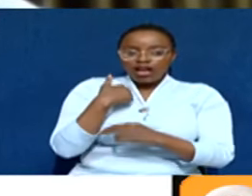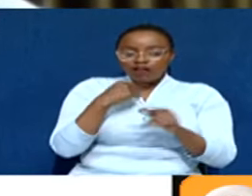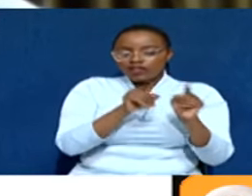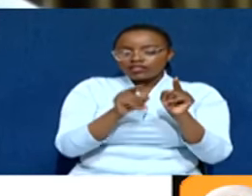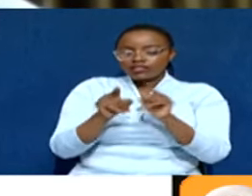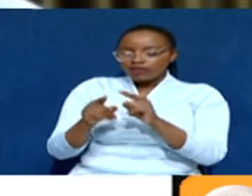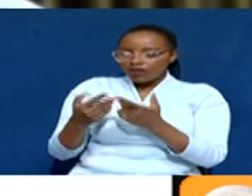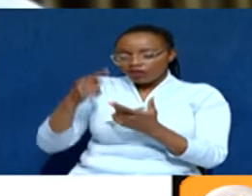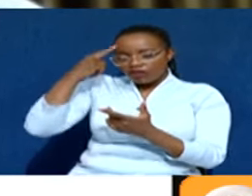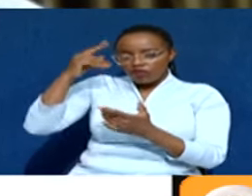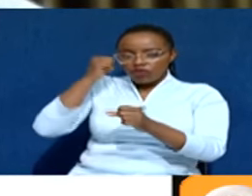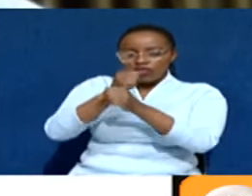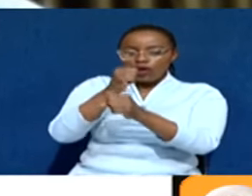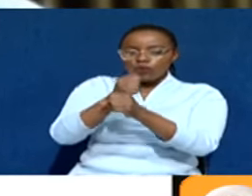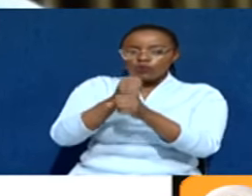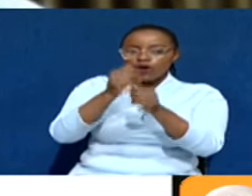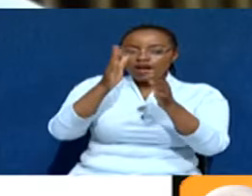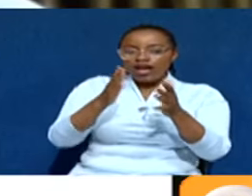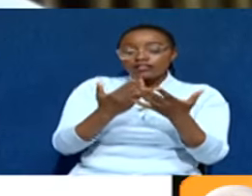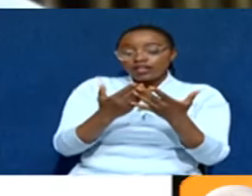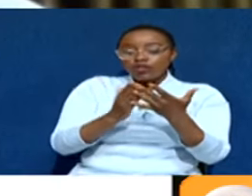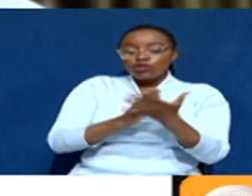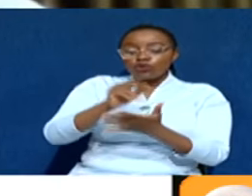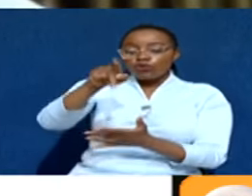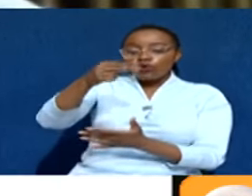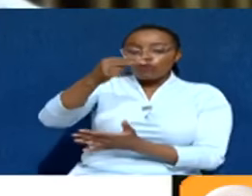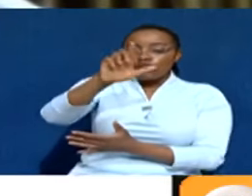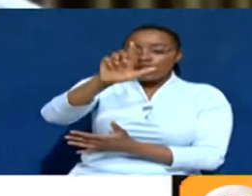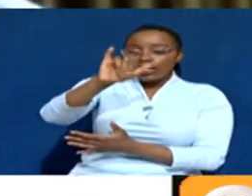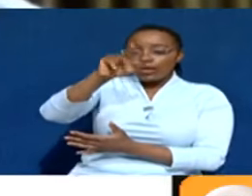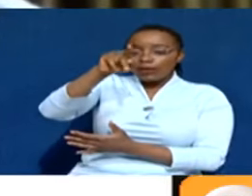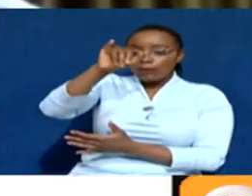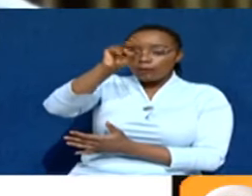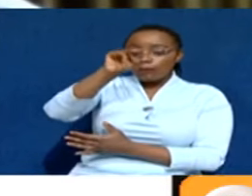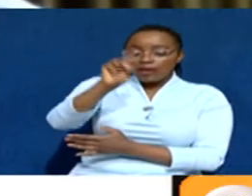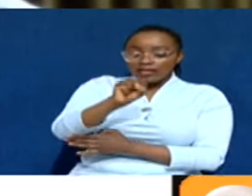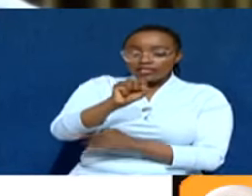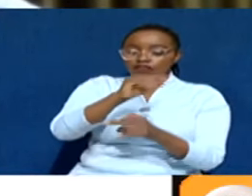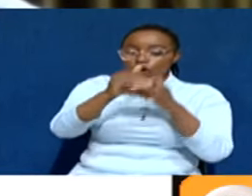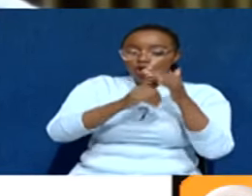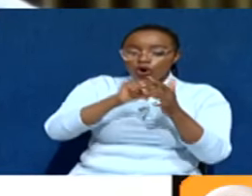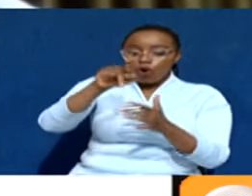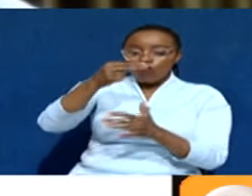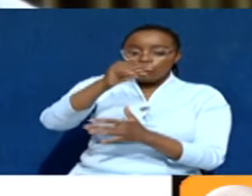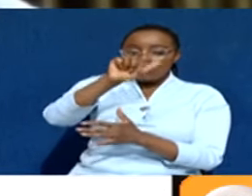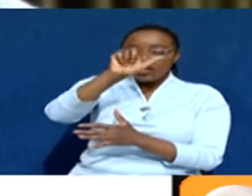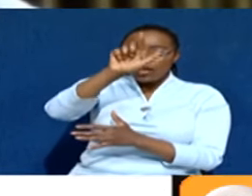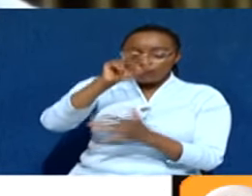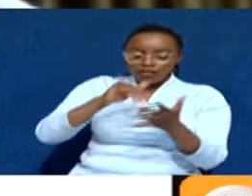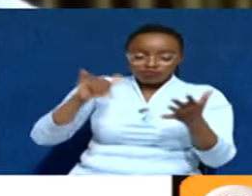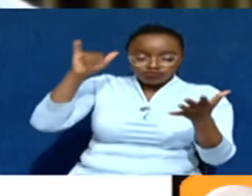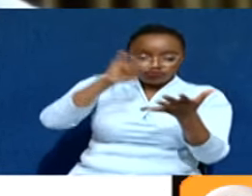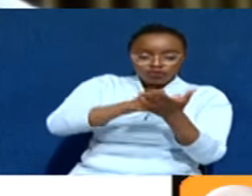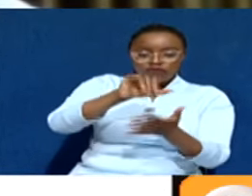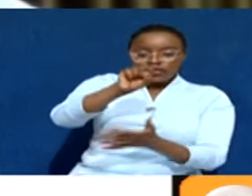and conditions of work by Filipinos. So every Filipino who lands in Saudi